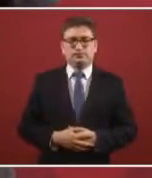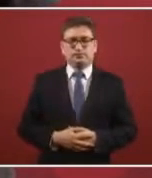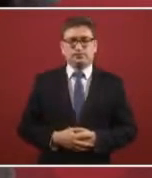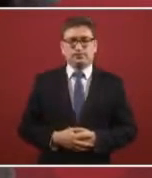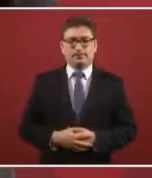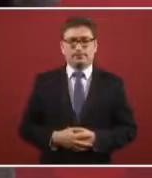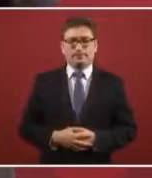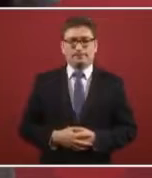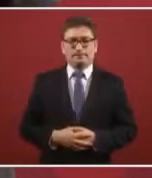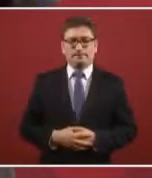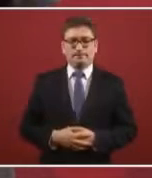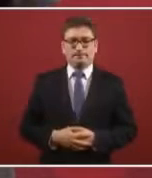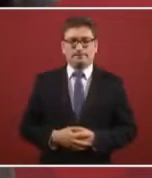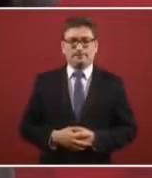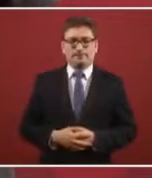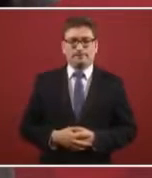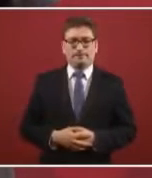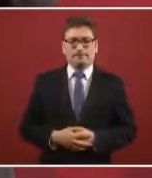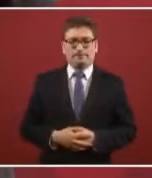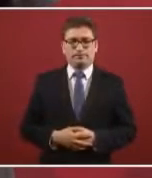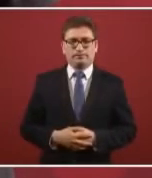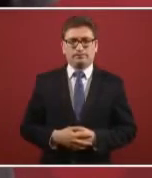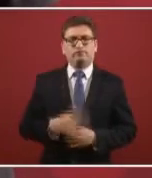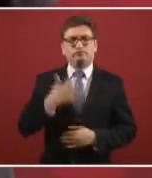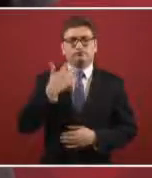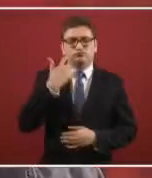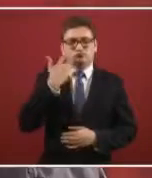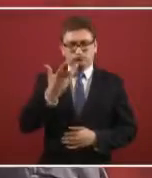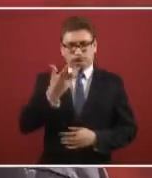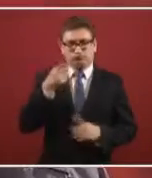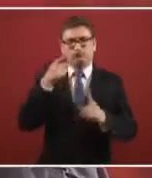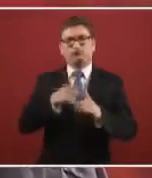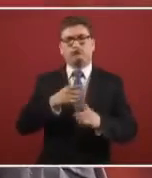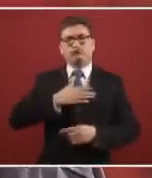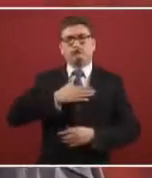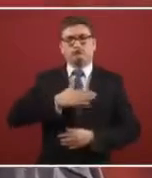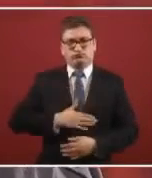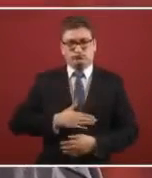que haya justicia. that there be justice.